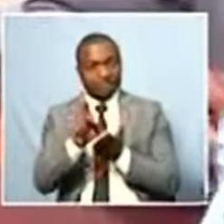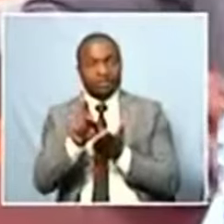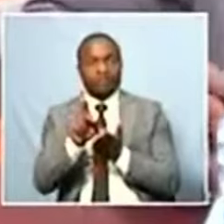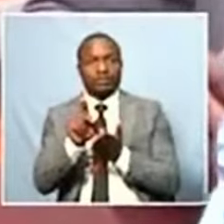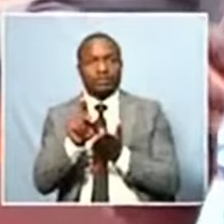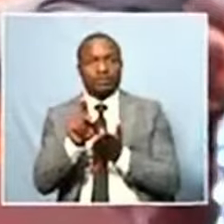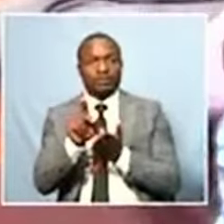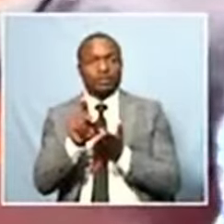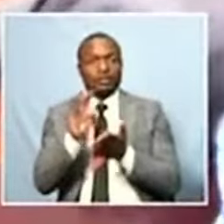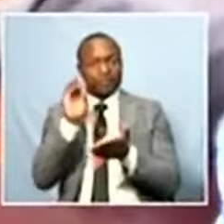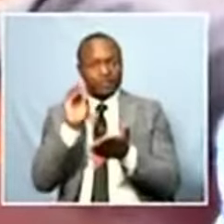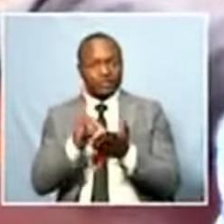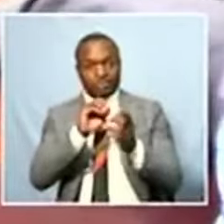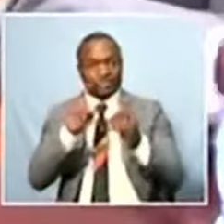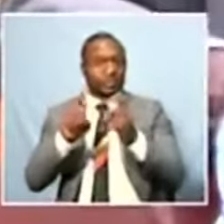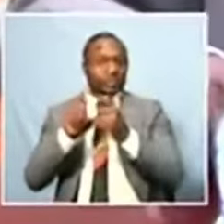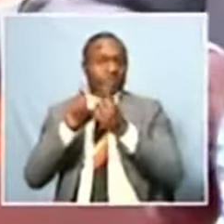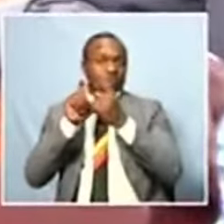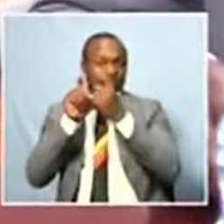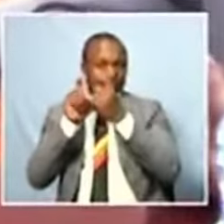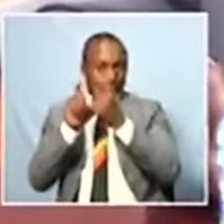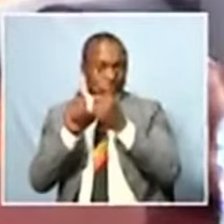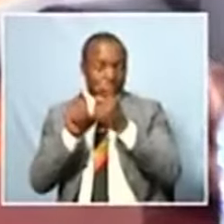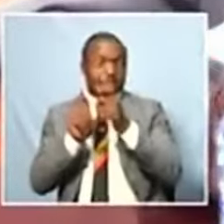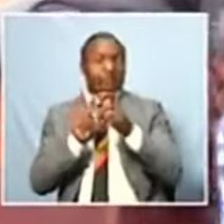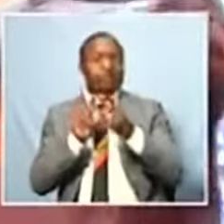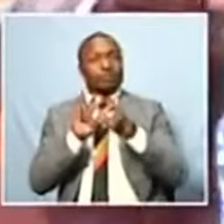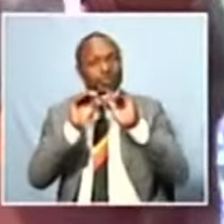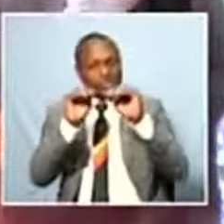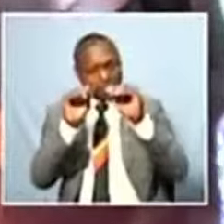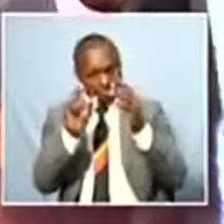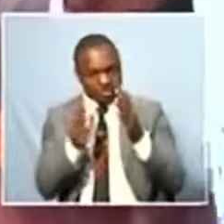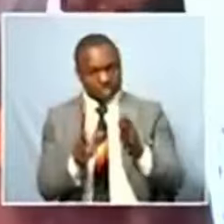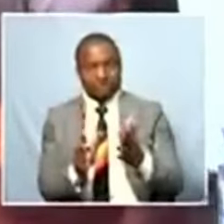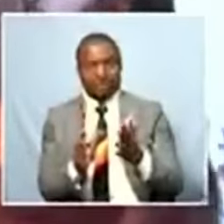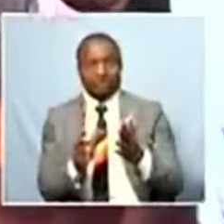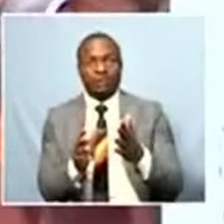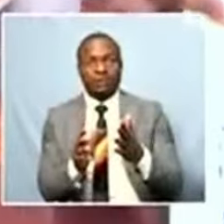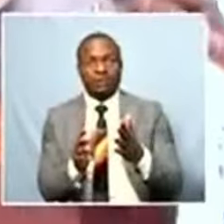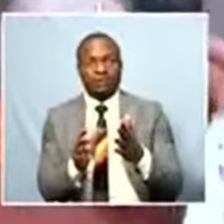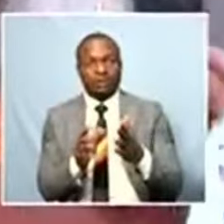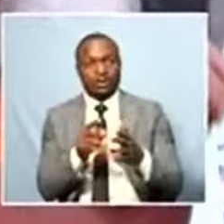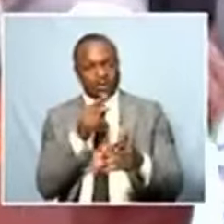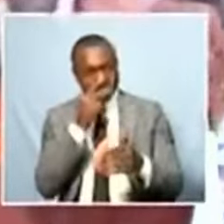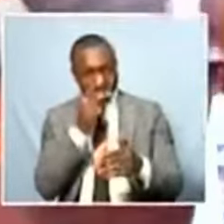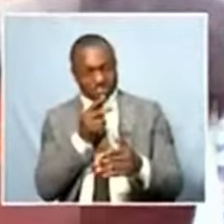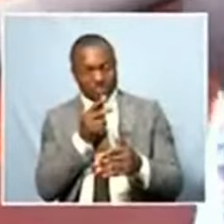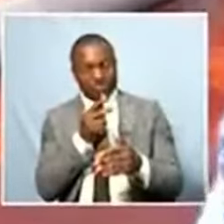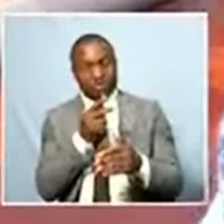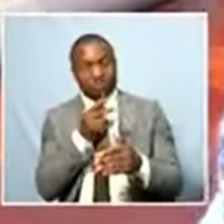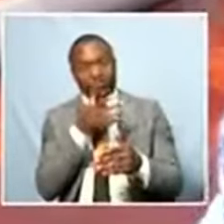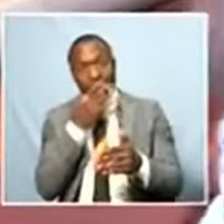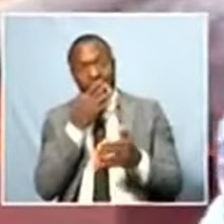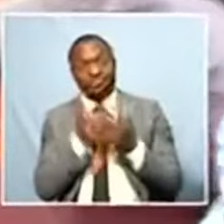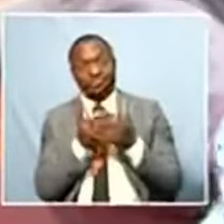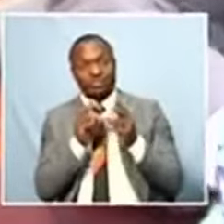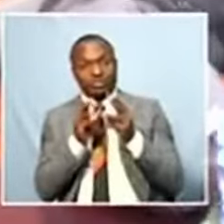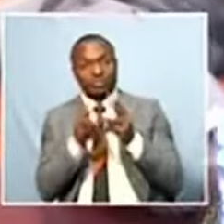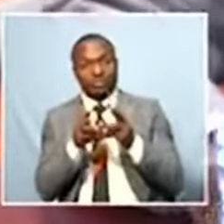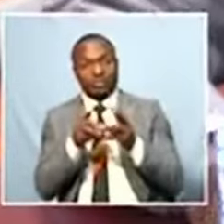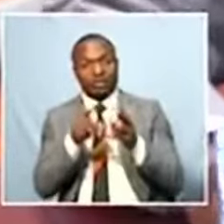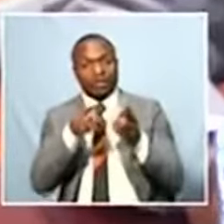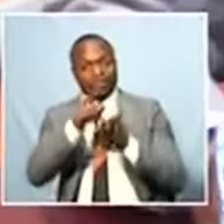has posed challenges for many teachers who prefer the more convenient methods such as the payment